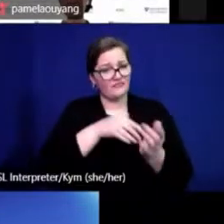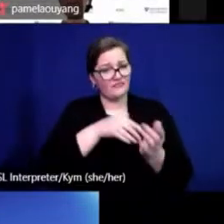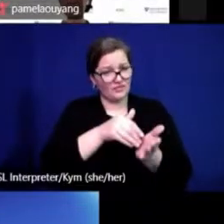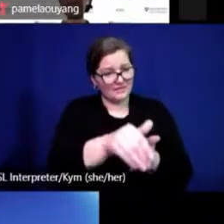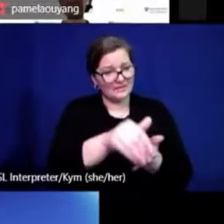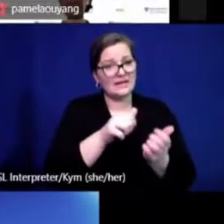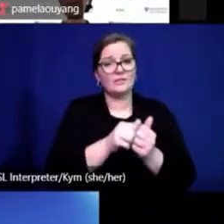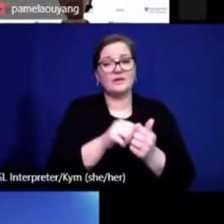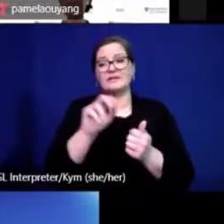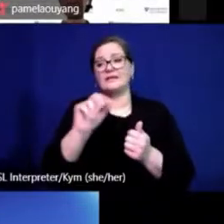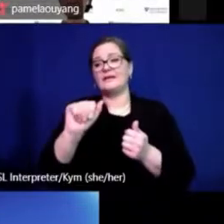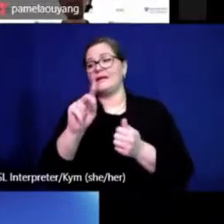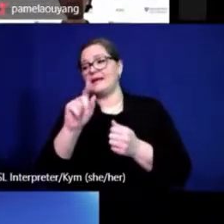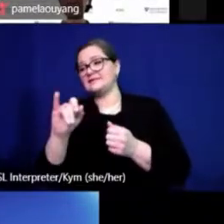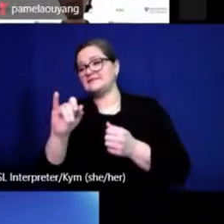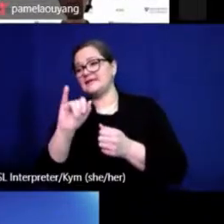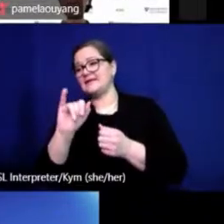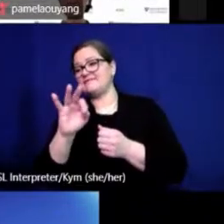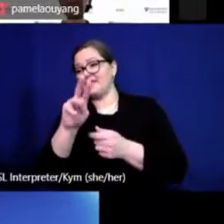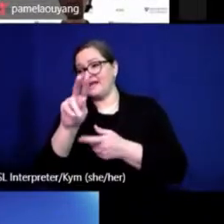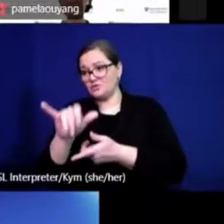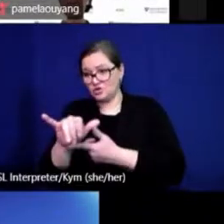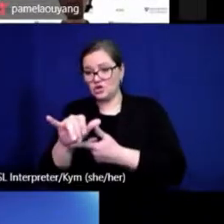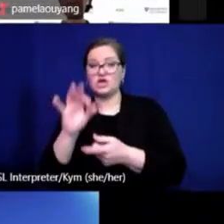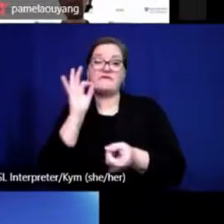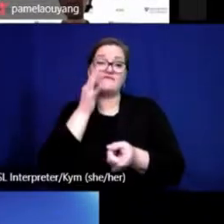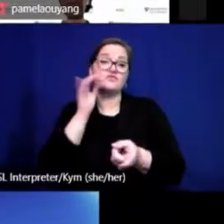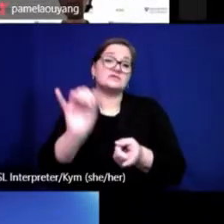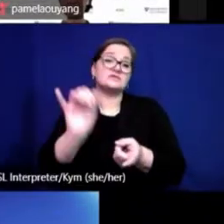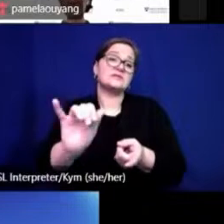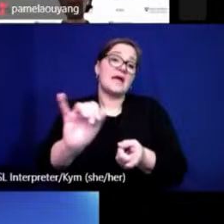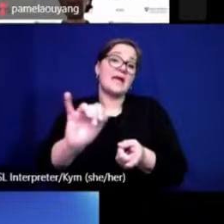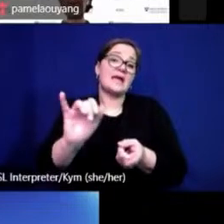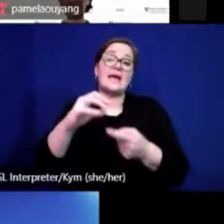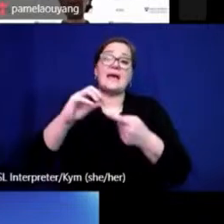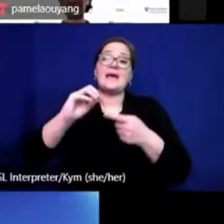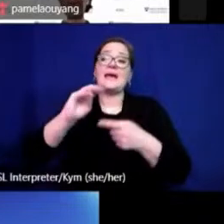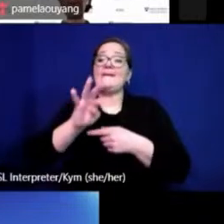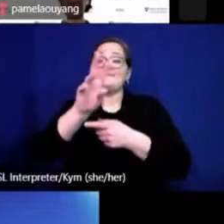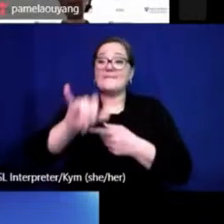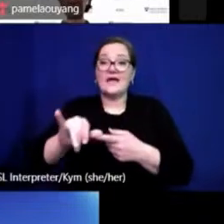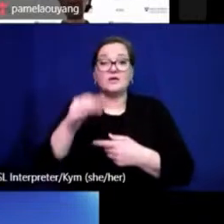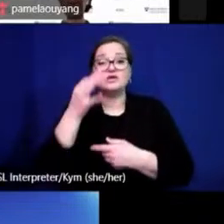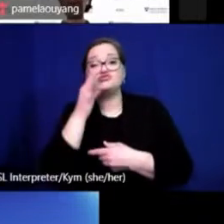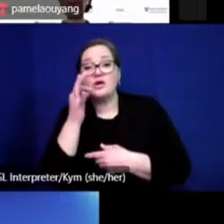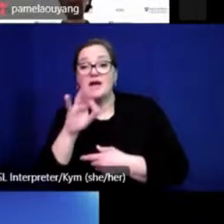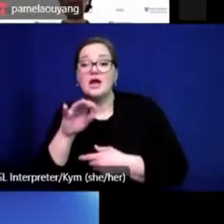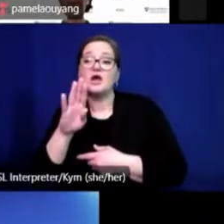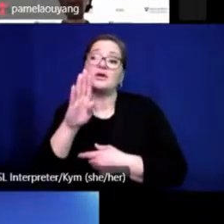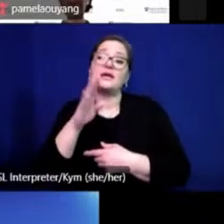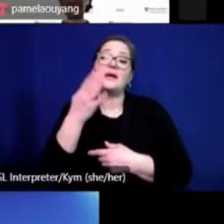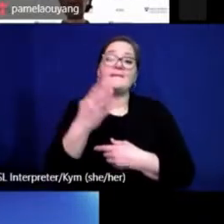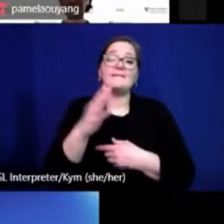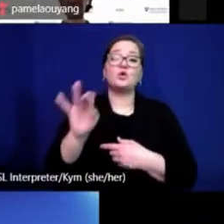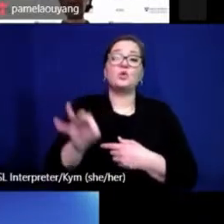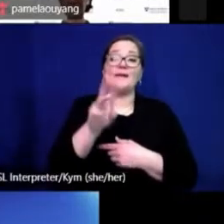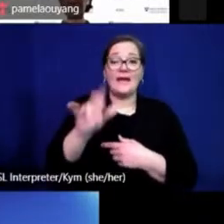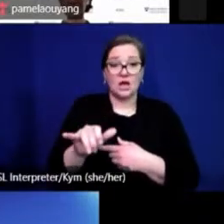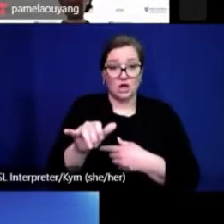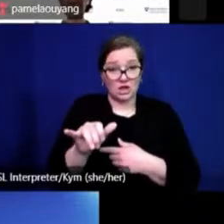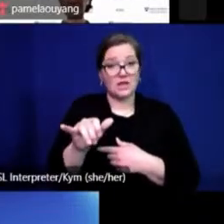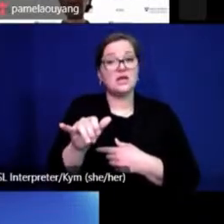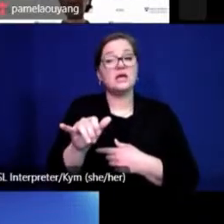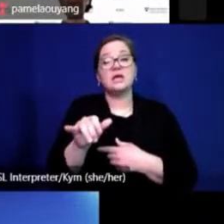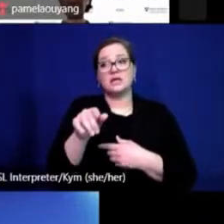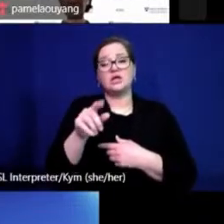of anti-inflammatory are fruits such as your berries, strawberries and blueberries. And so those